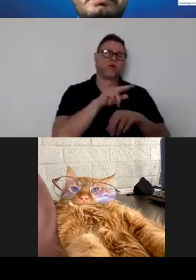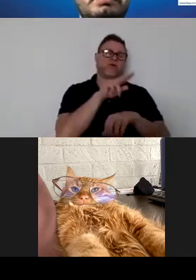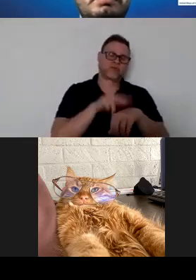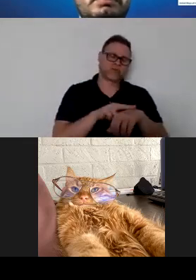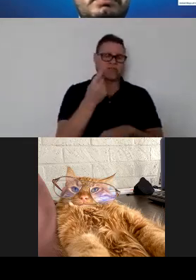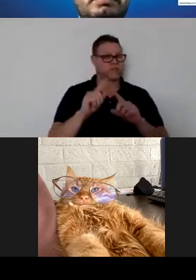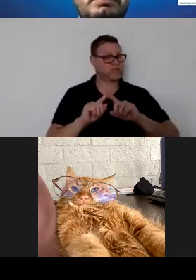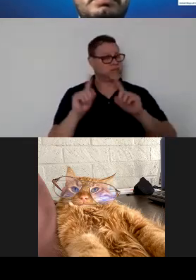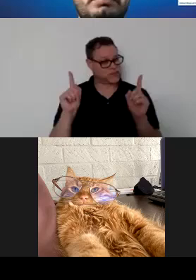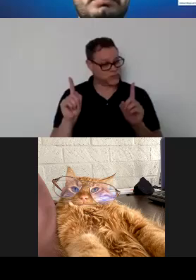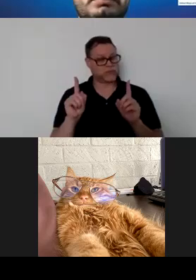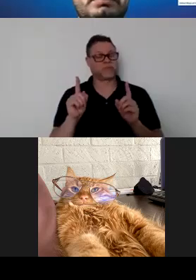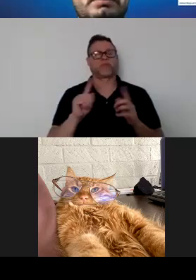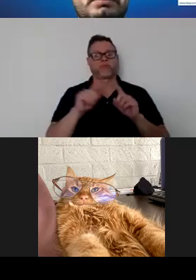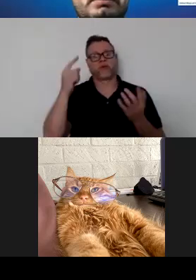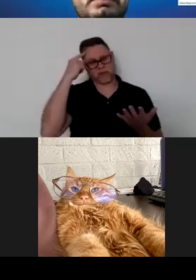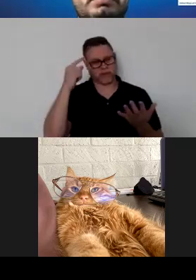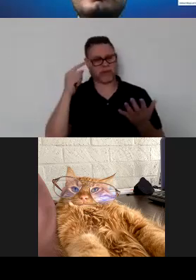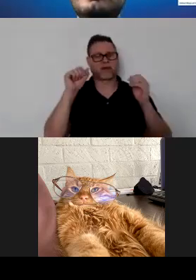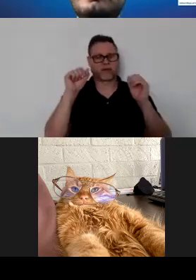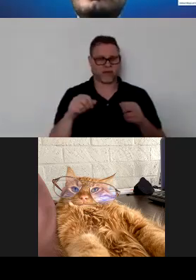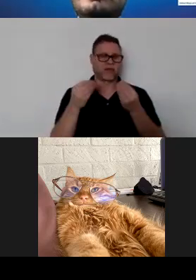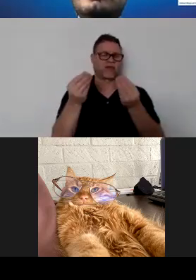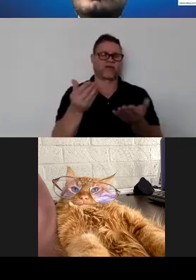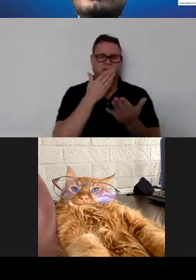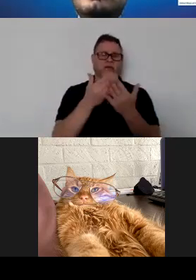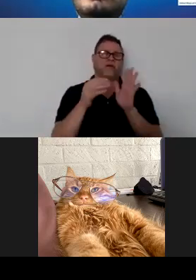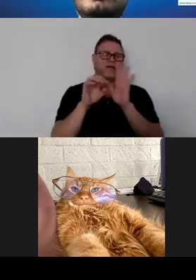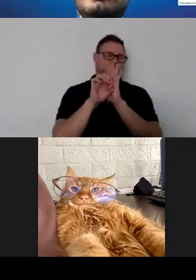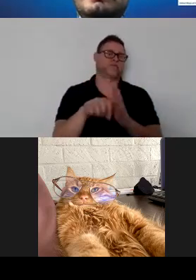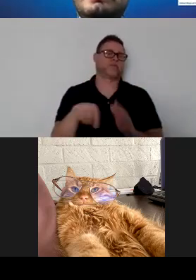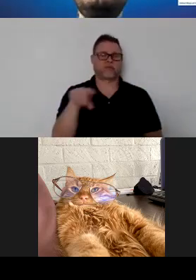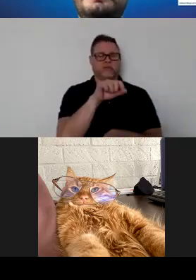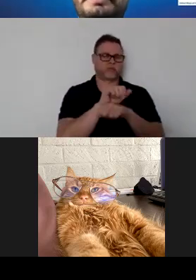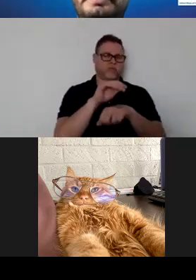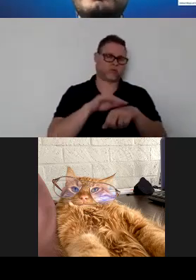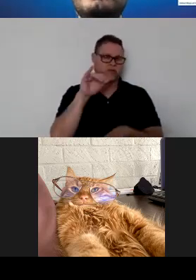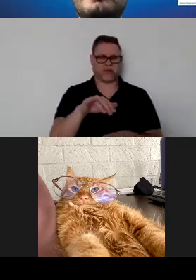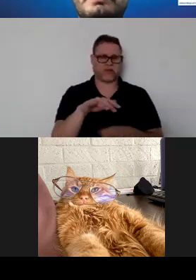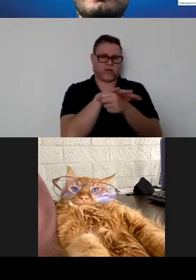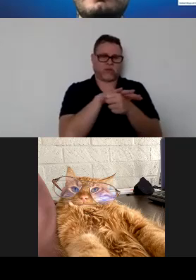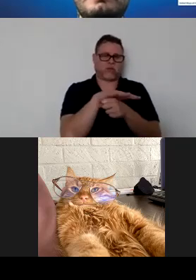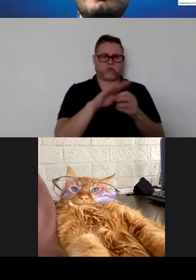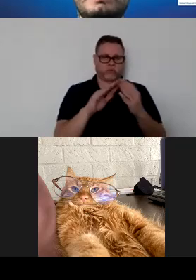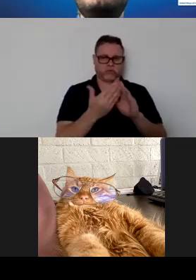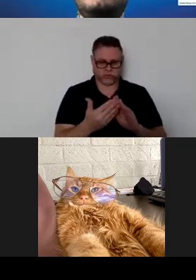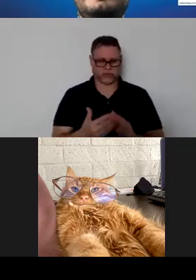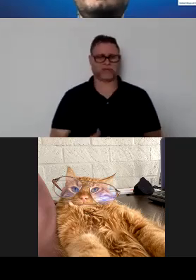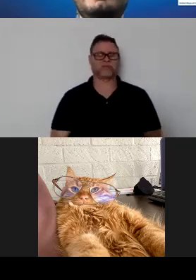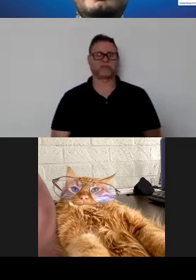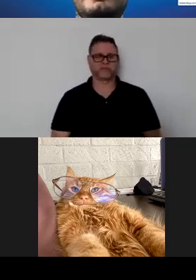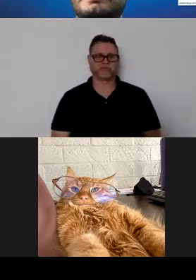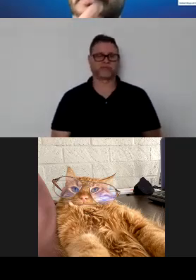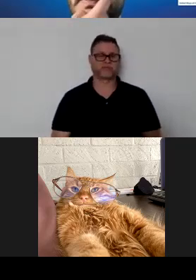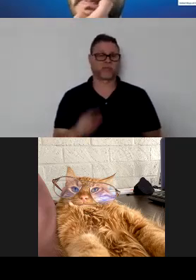a little bit different, but I think it can give you some good examples for those that are working on that in their local communities. So it